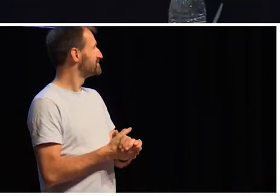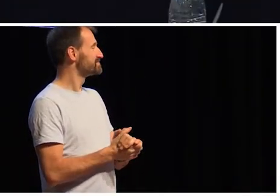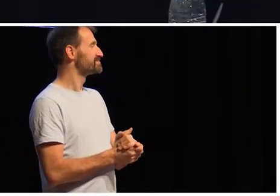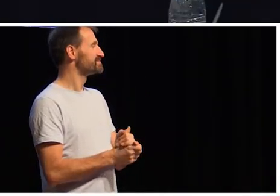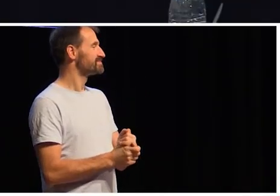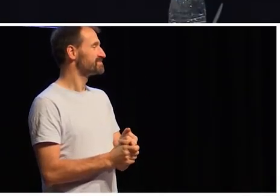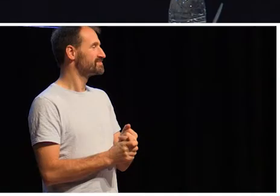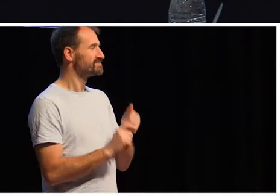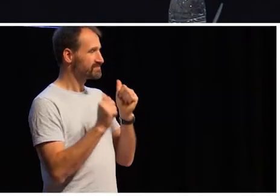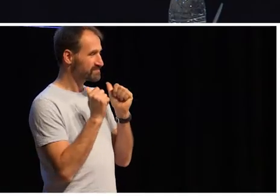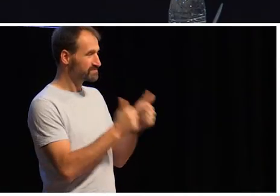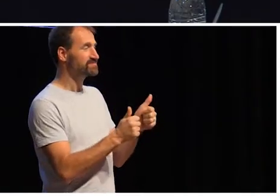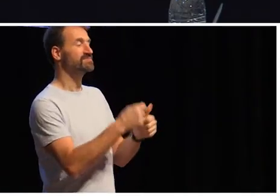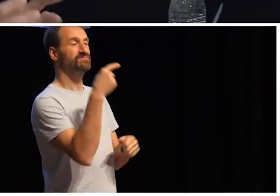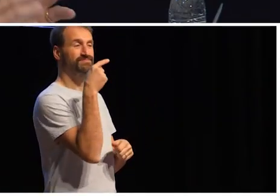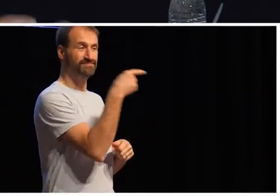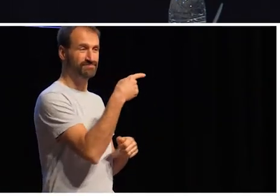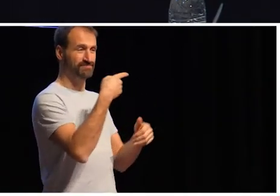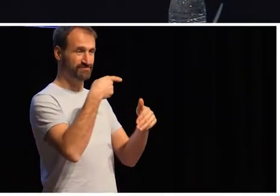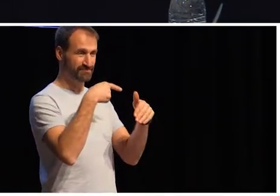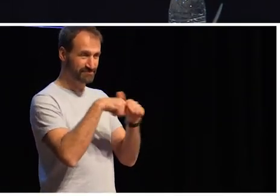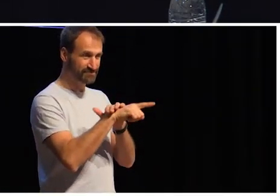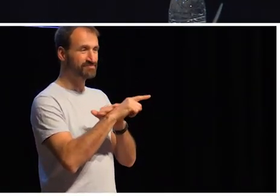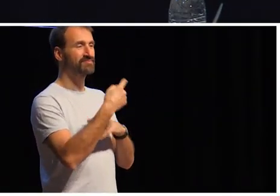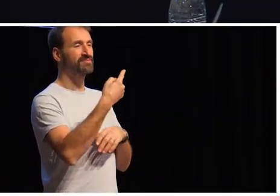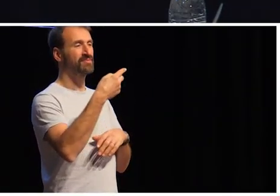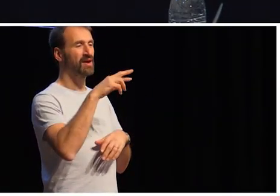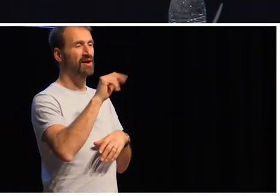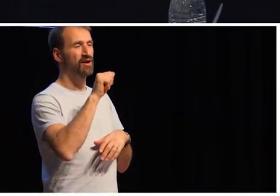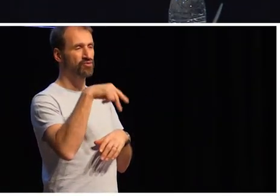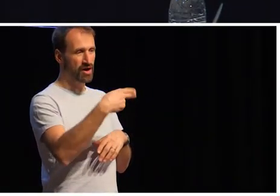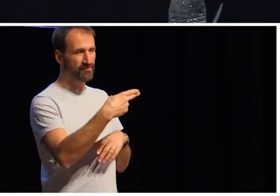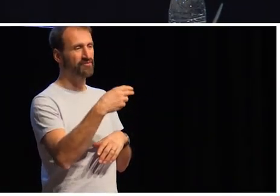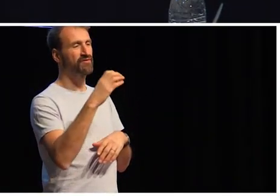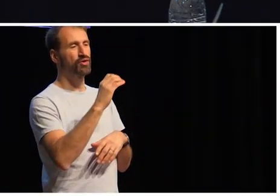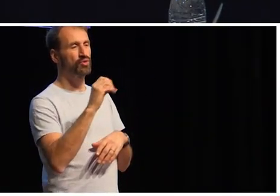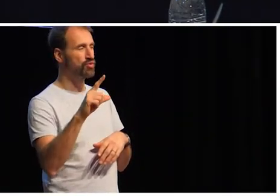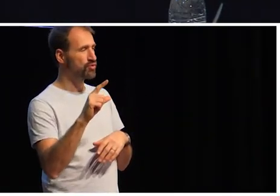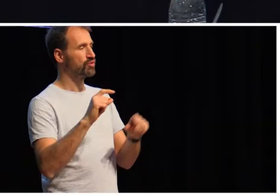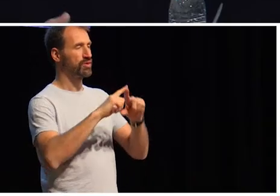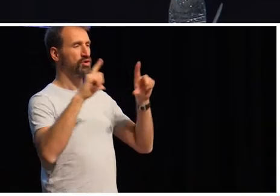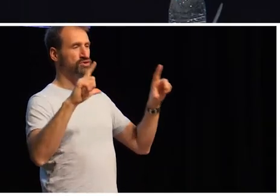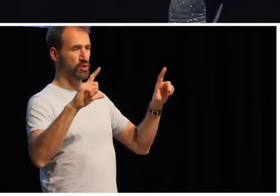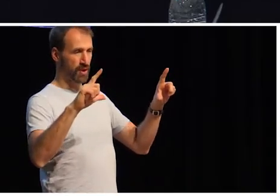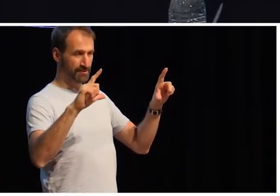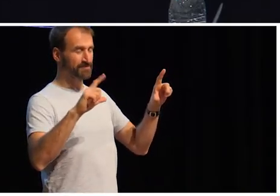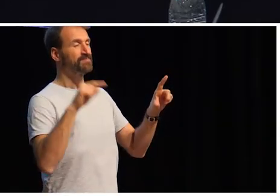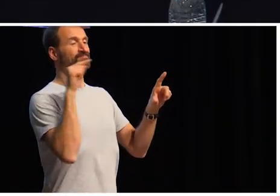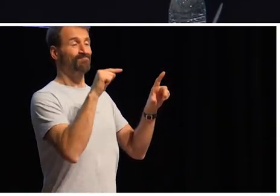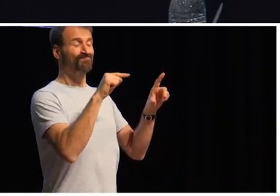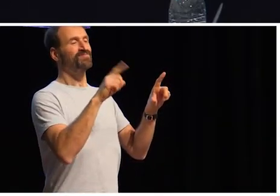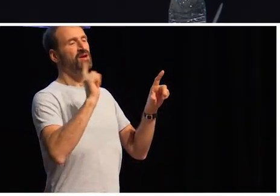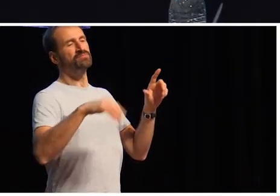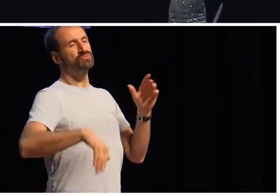okay so here we are it's the graphical console and we have to create a new